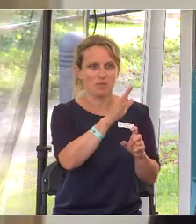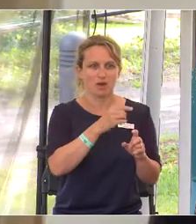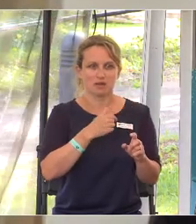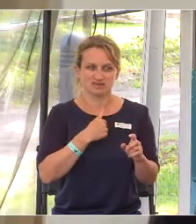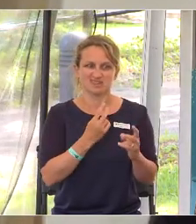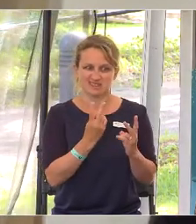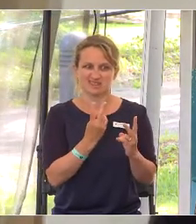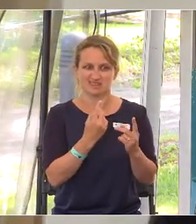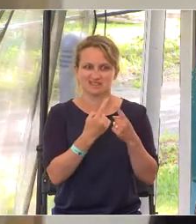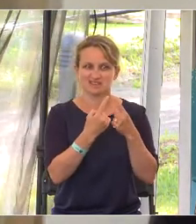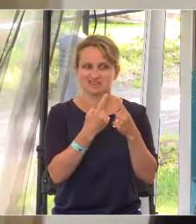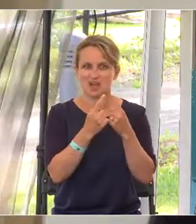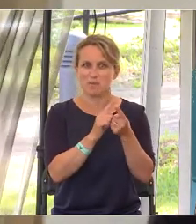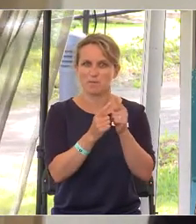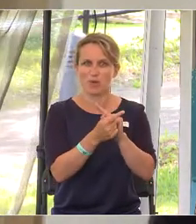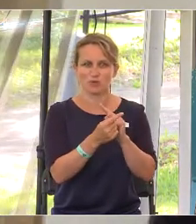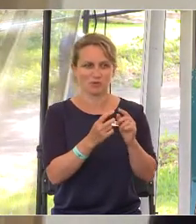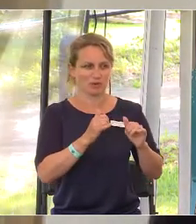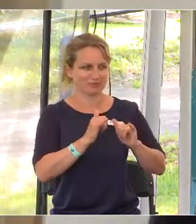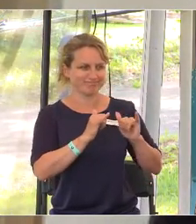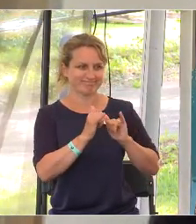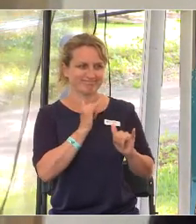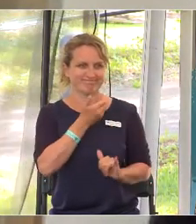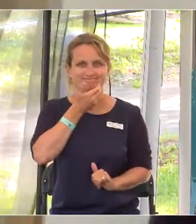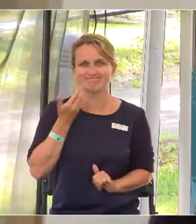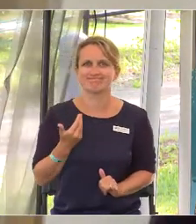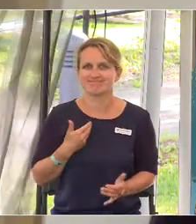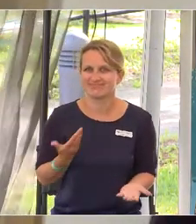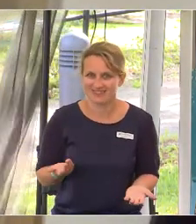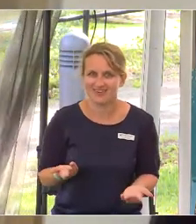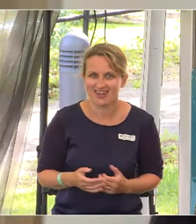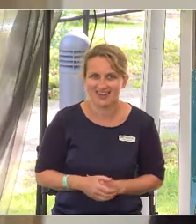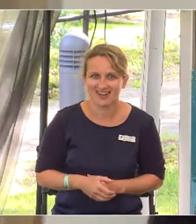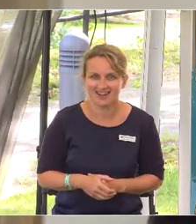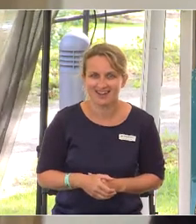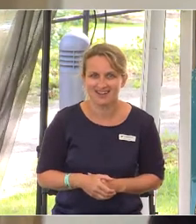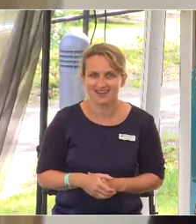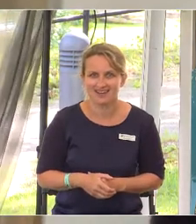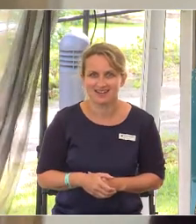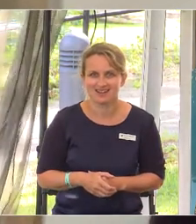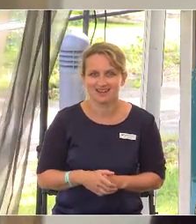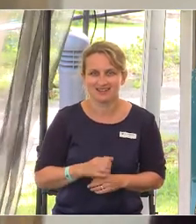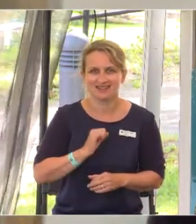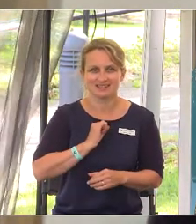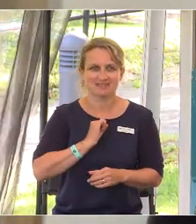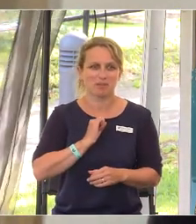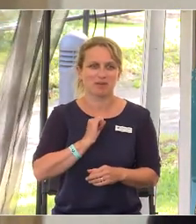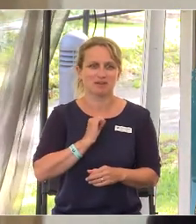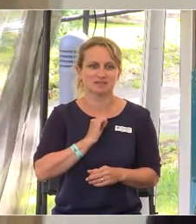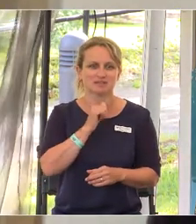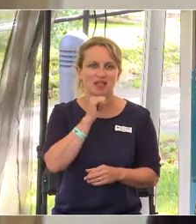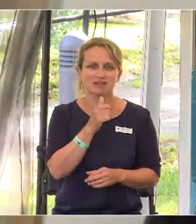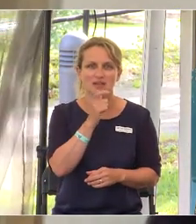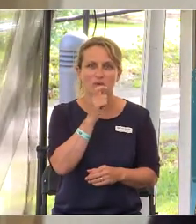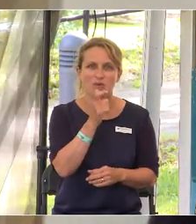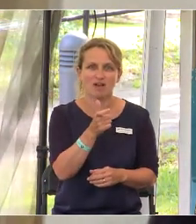nice. So I think like it's important that we don't just write off every people that are